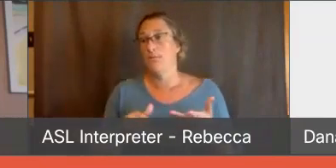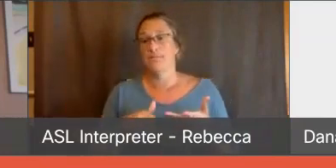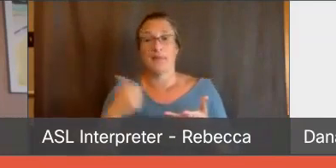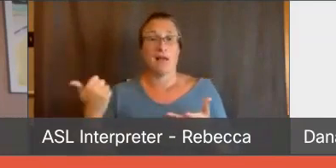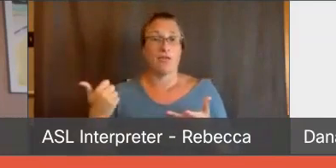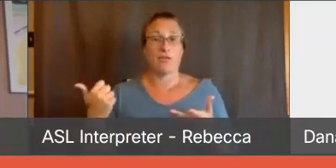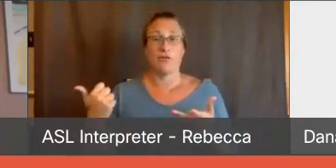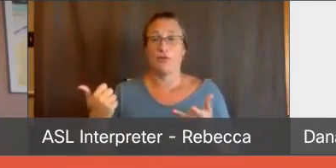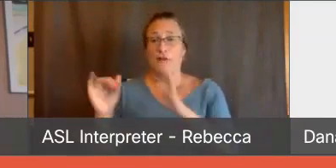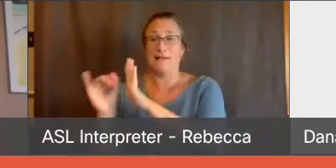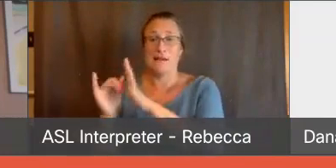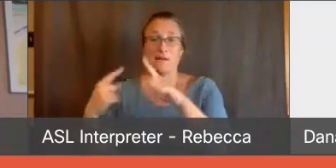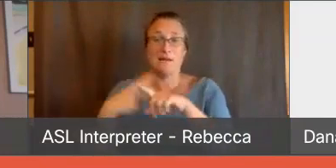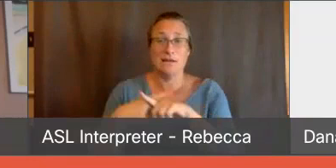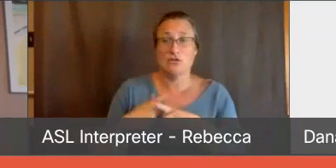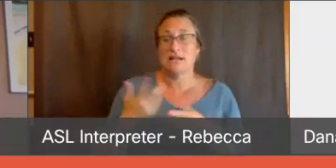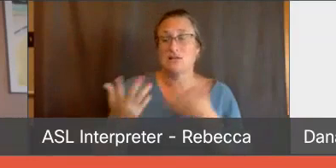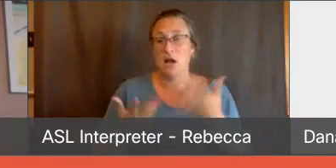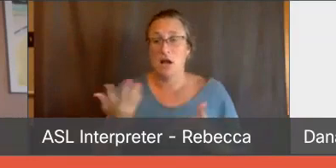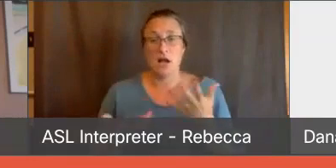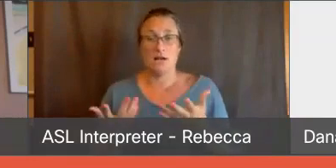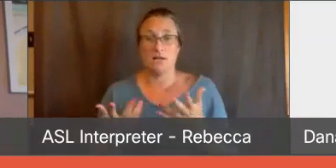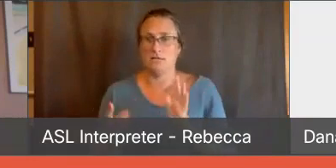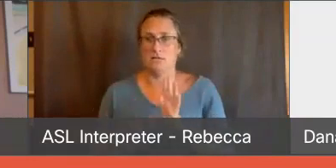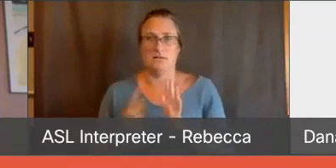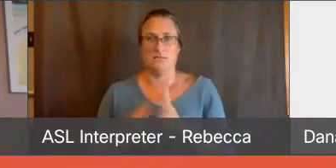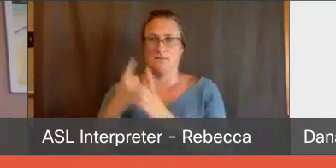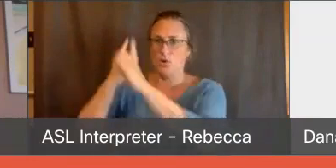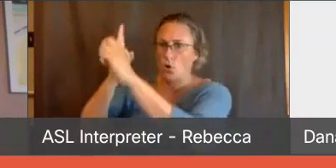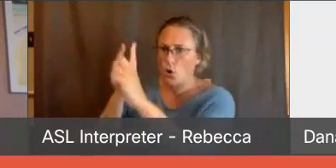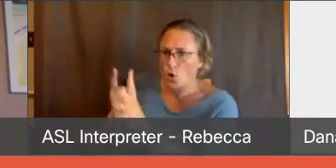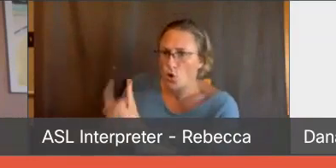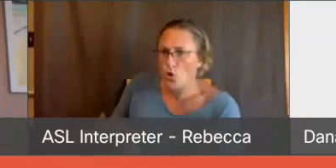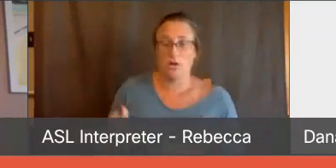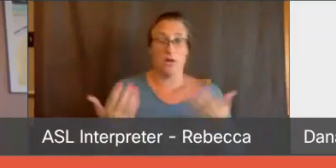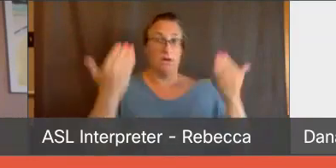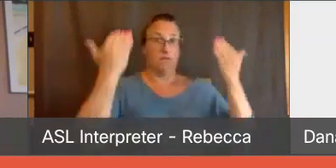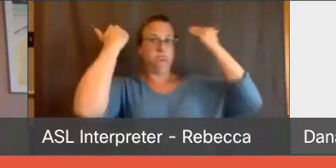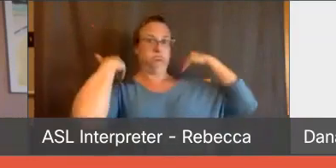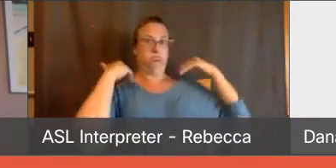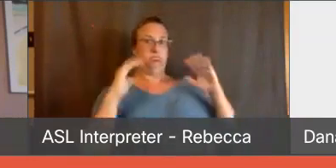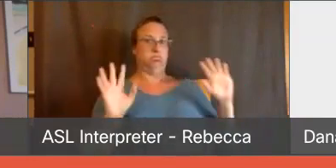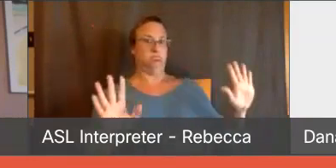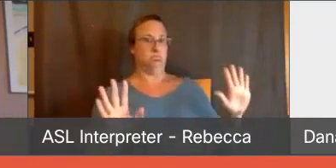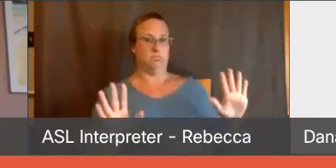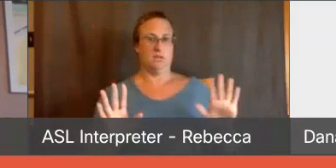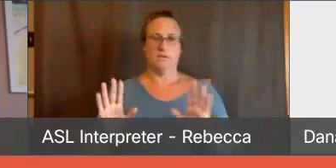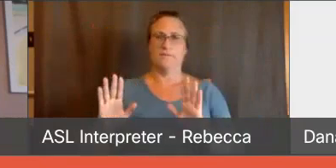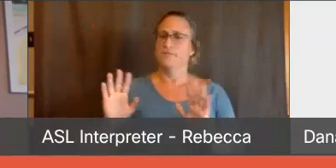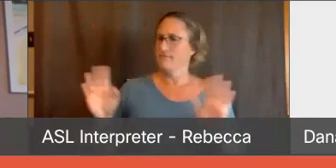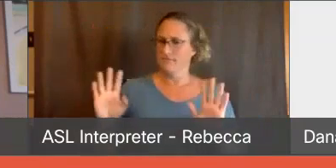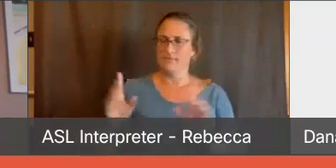of identities, sometimes having too many goals is overwhelming. And so really focusing on one thing at a